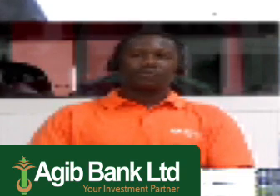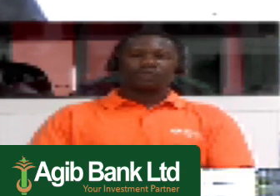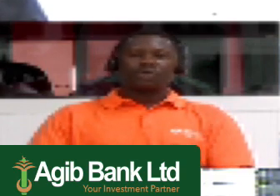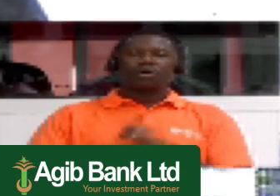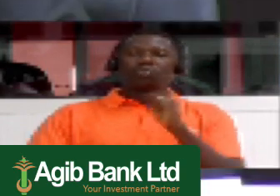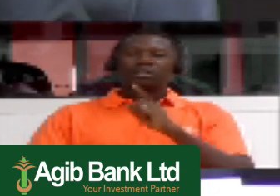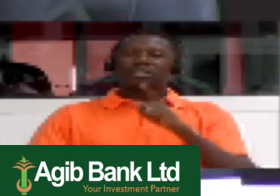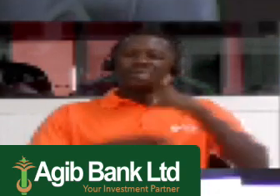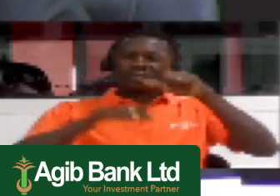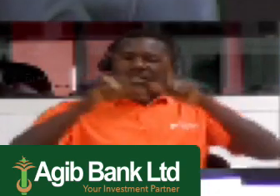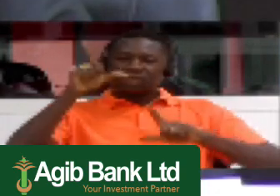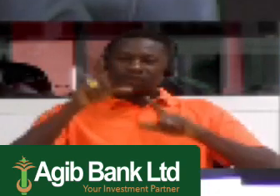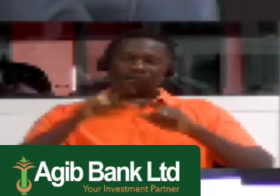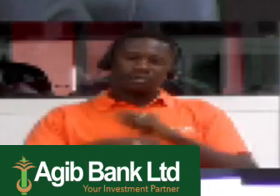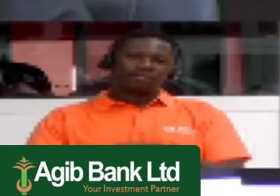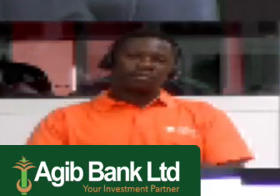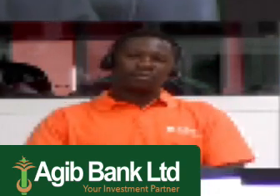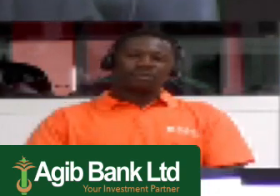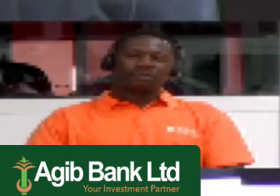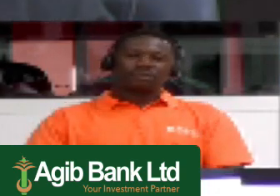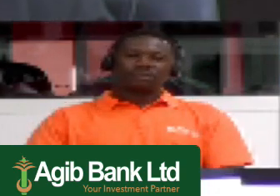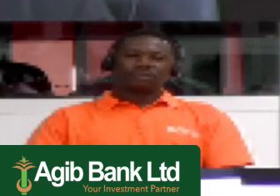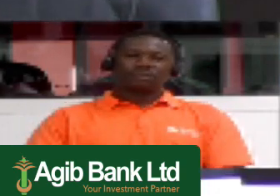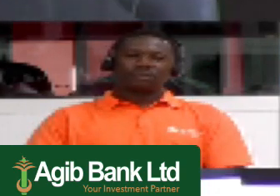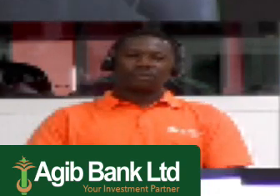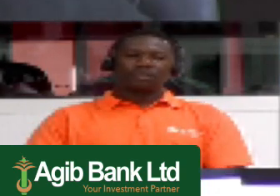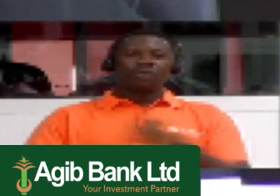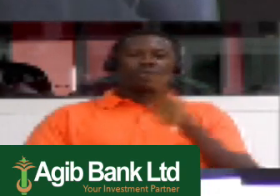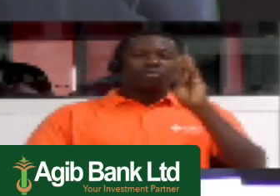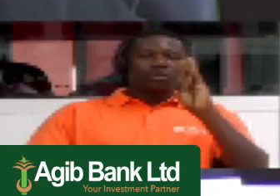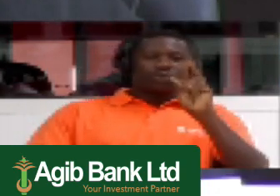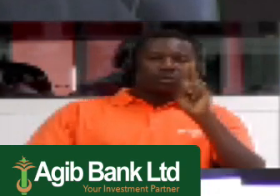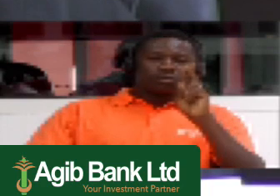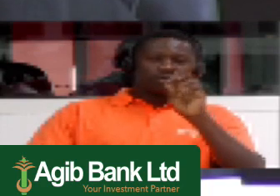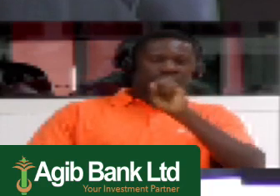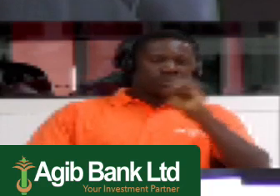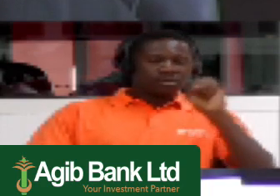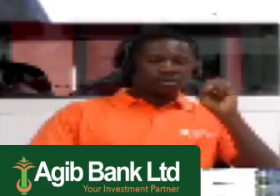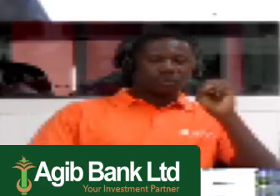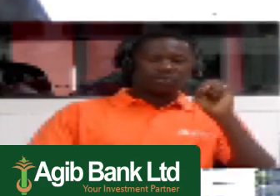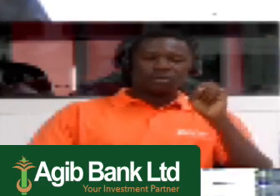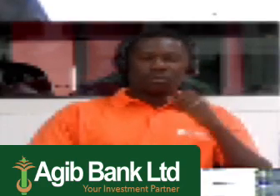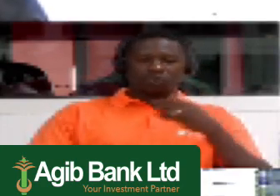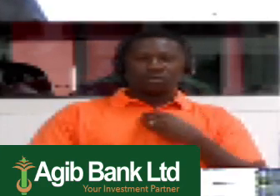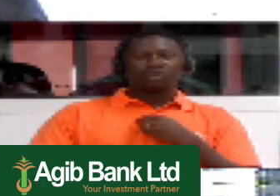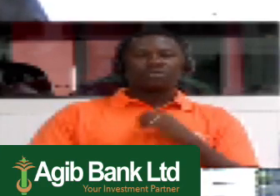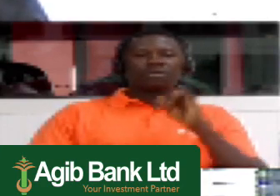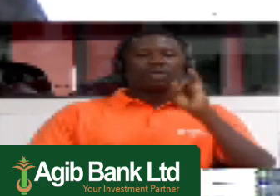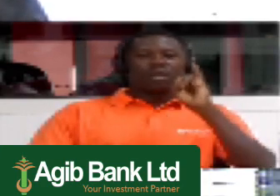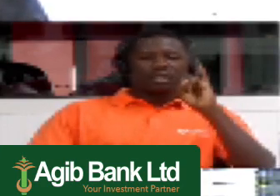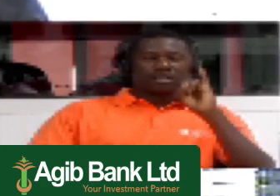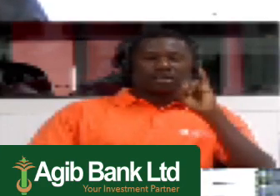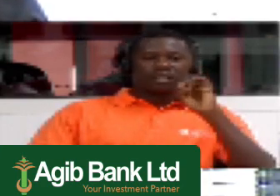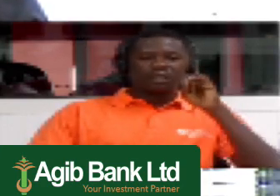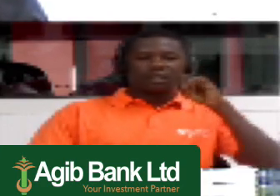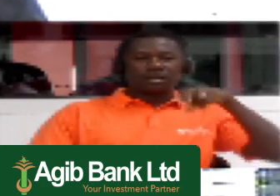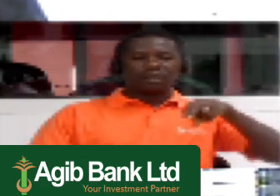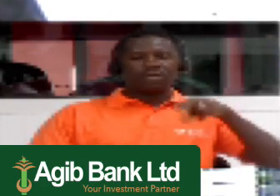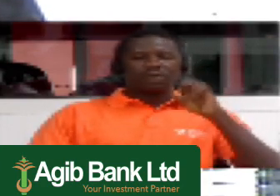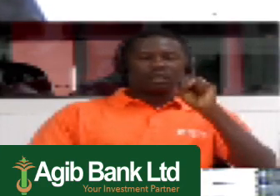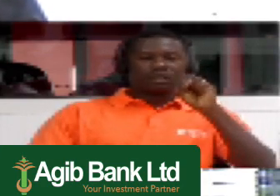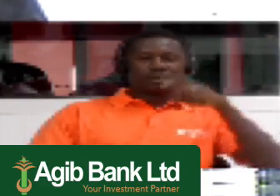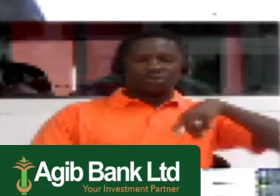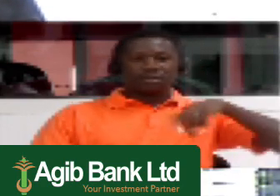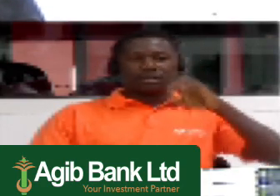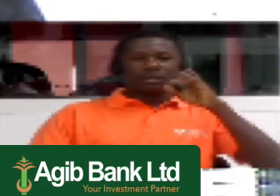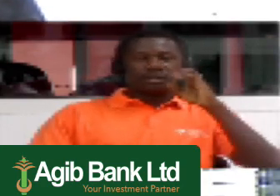are their ranks? Well, ila ranks mumuneti. Buso mu inspector lady. Buso was an inspector.